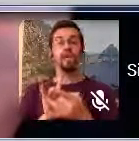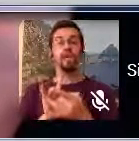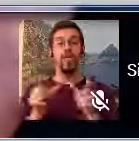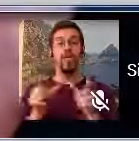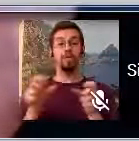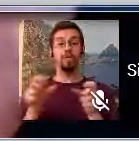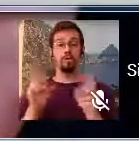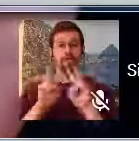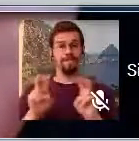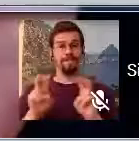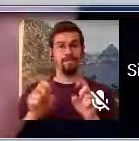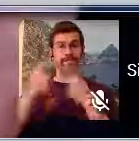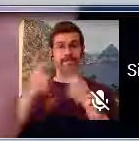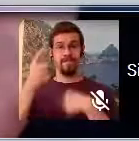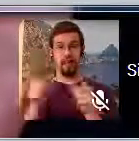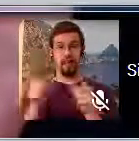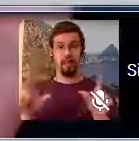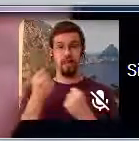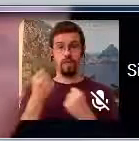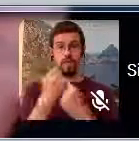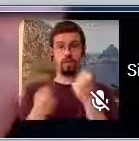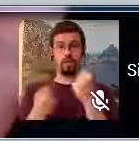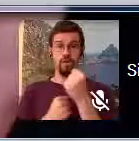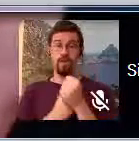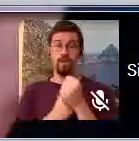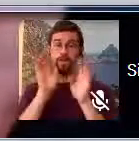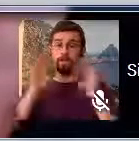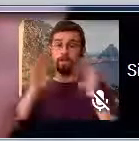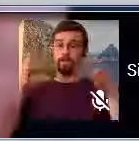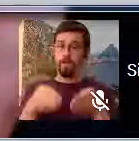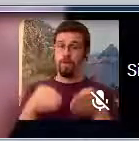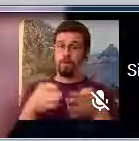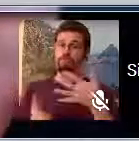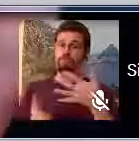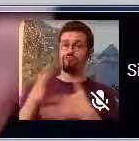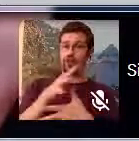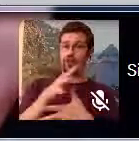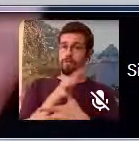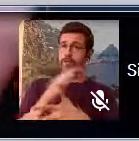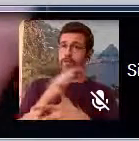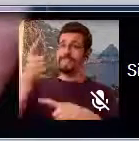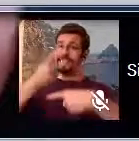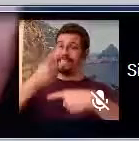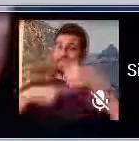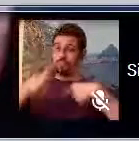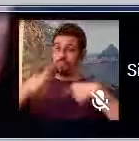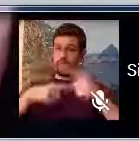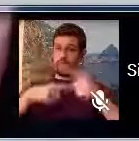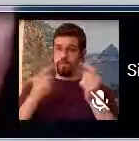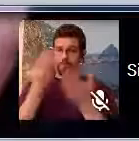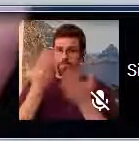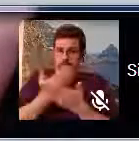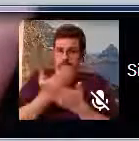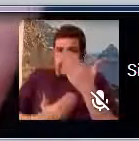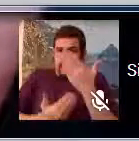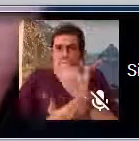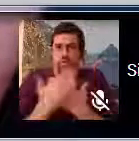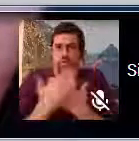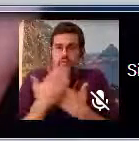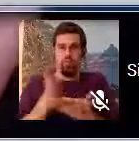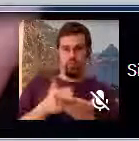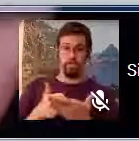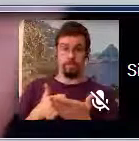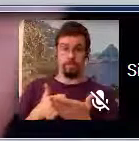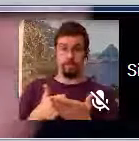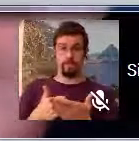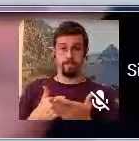language structure, focused primarily on the sign's manual component. It does